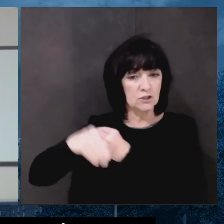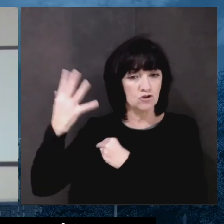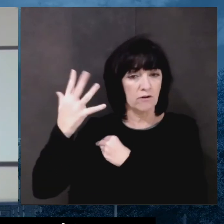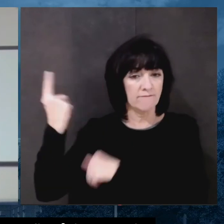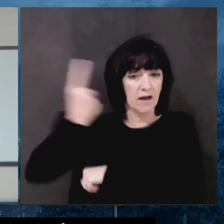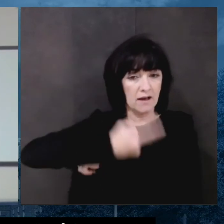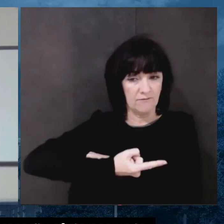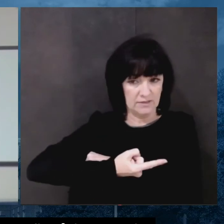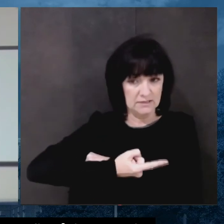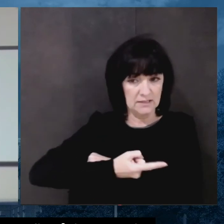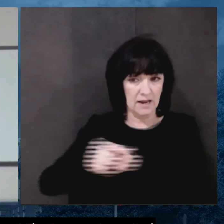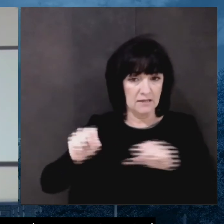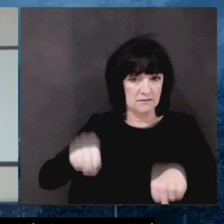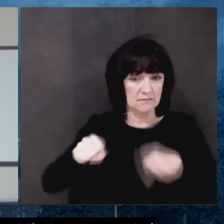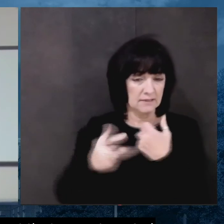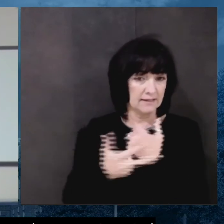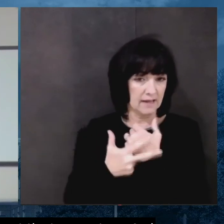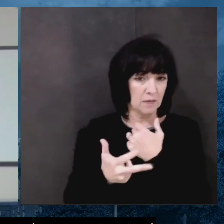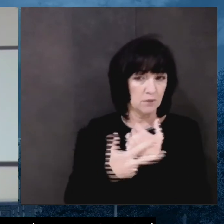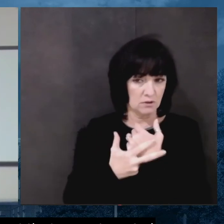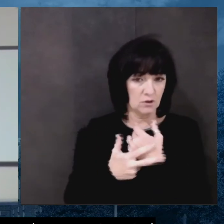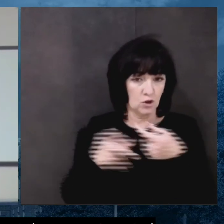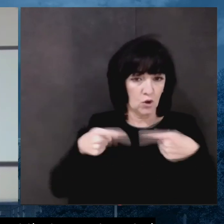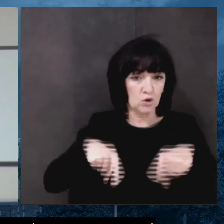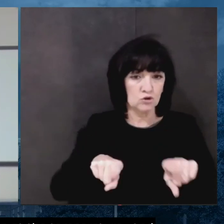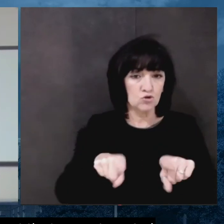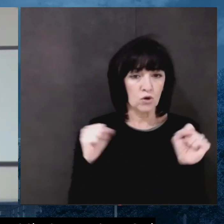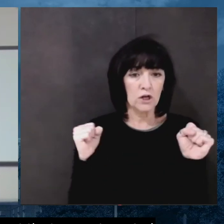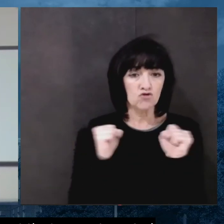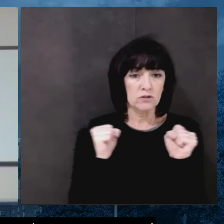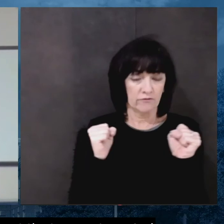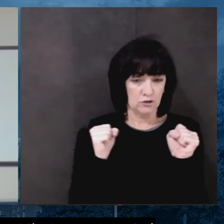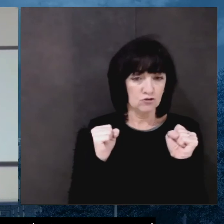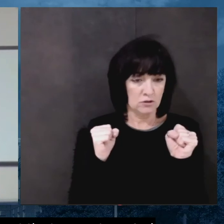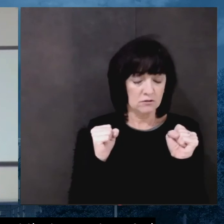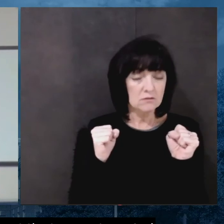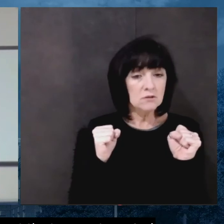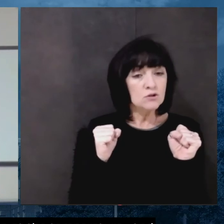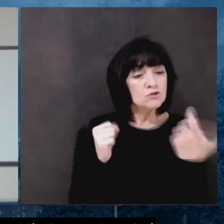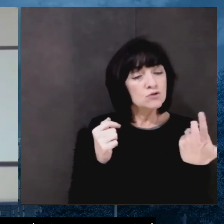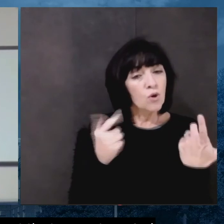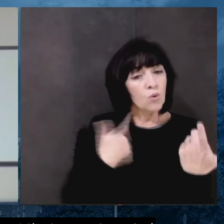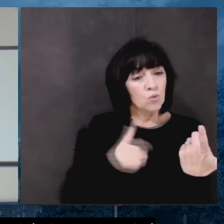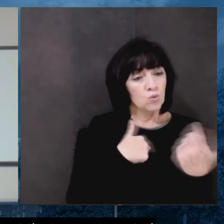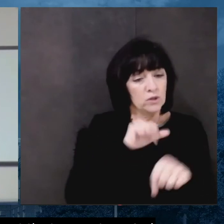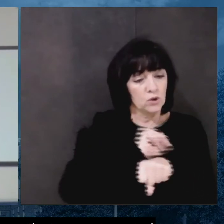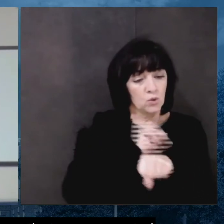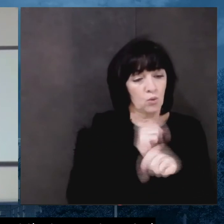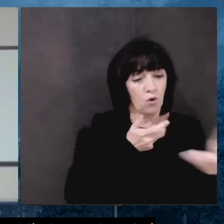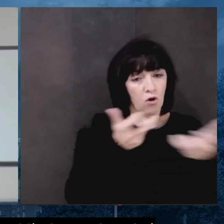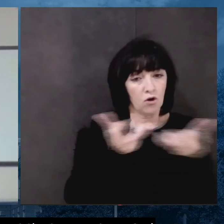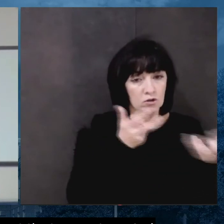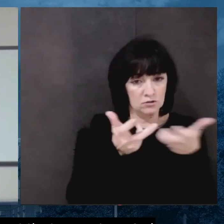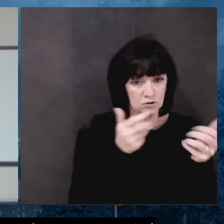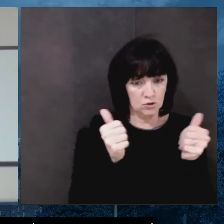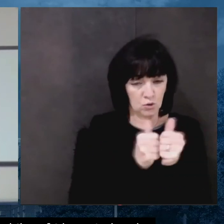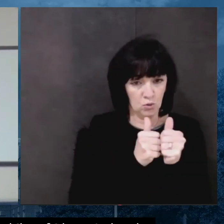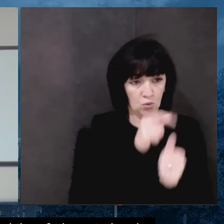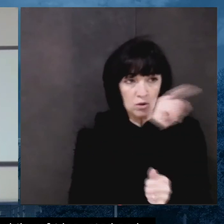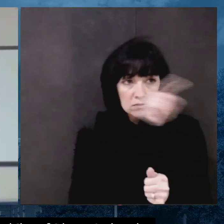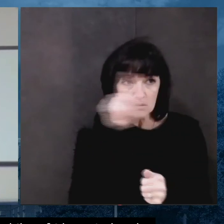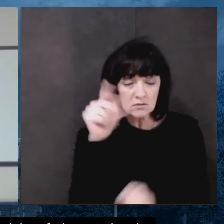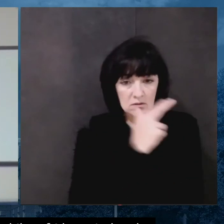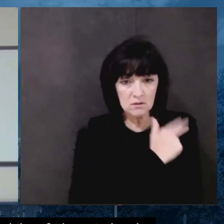storage capabilities while refrigerated. So, we worked closely with the healthcare systems, and we're confident they're able